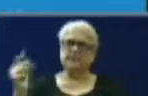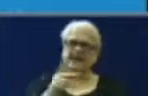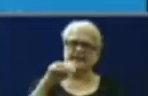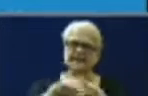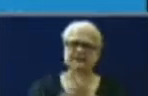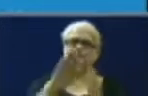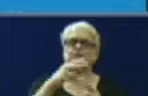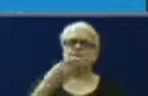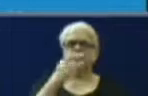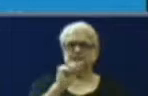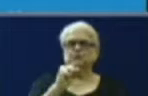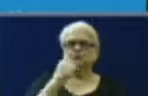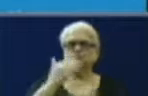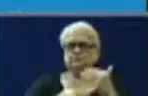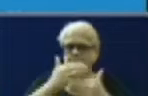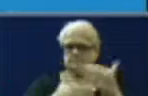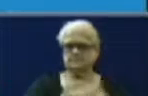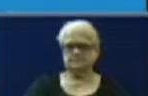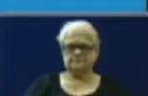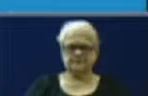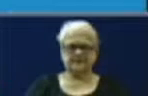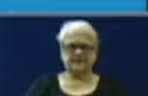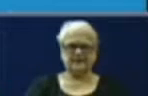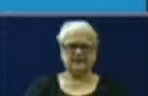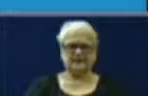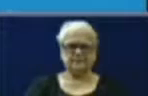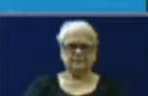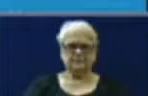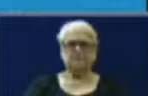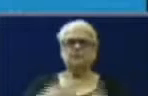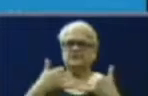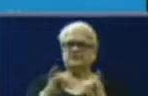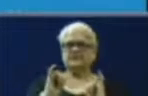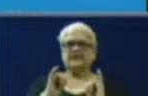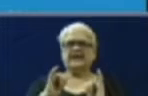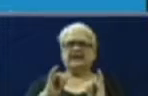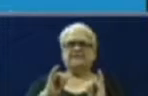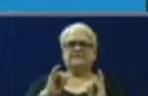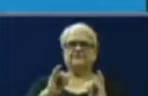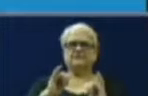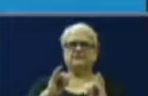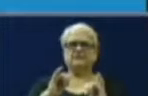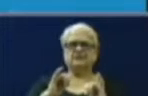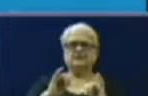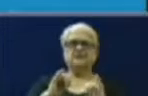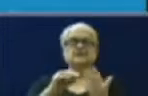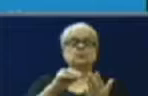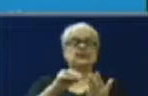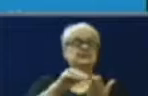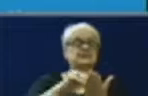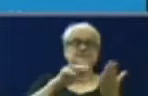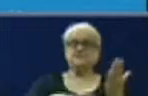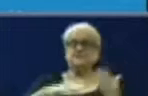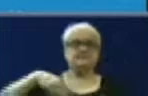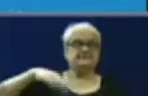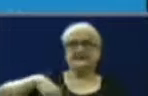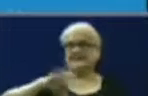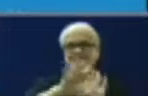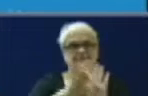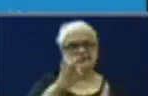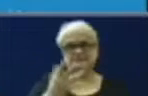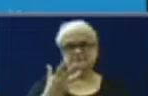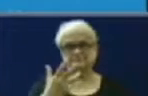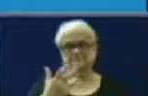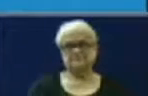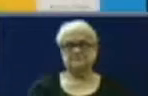still have kids that are having unsubstantiated enrollments. So we are still searching for those kids.